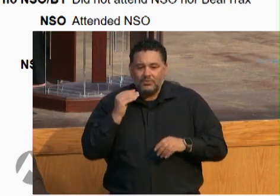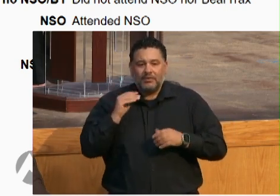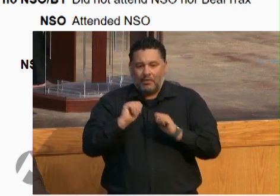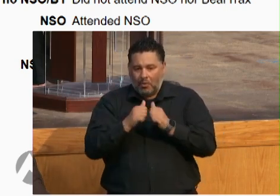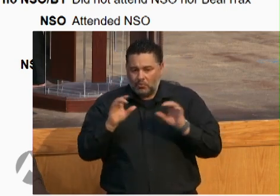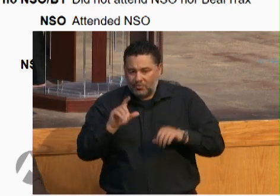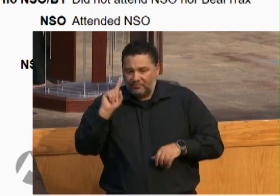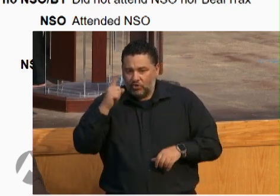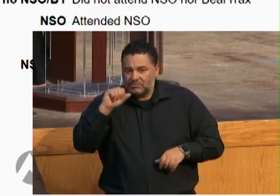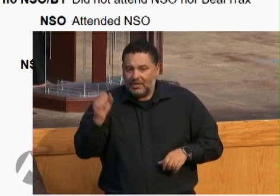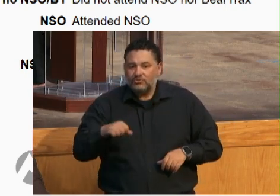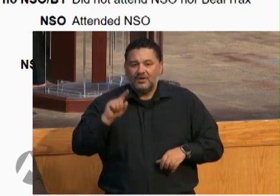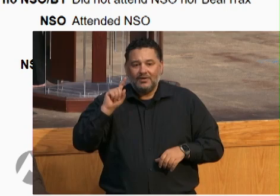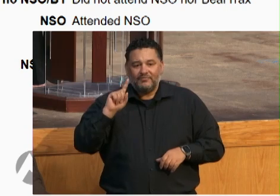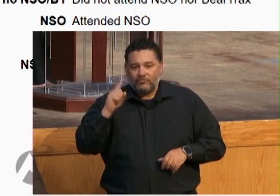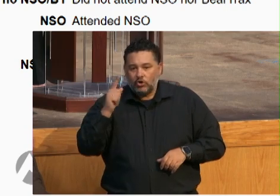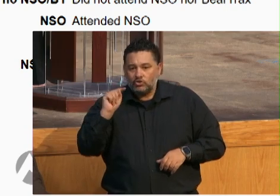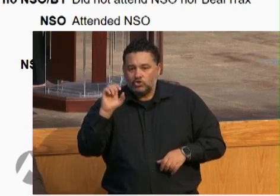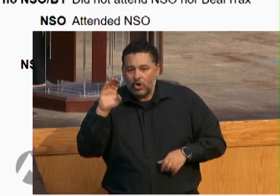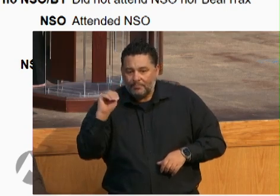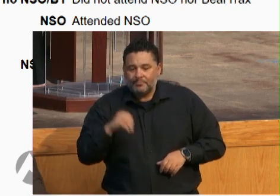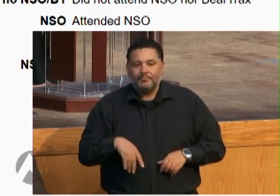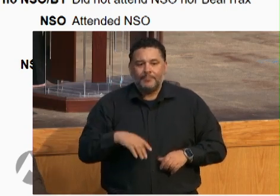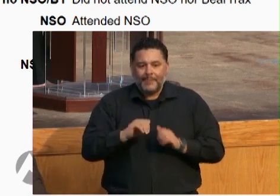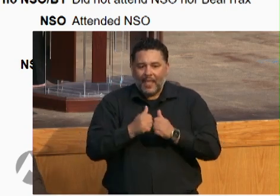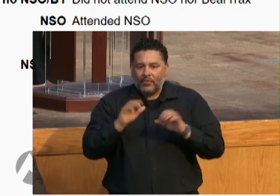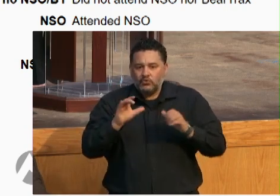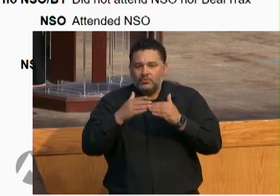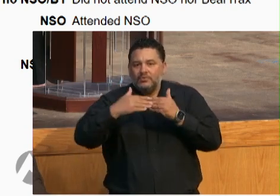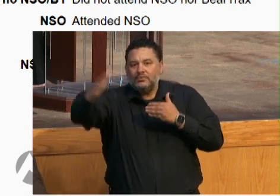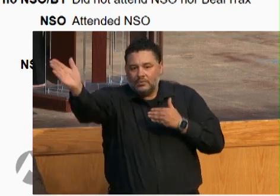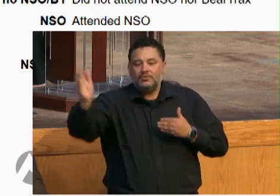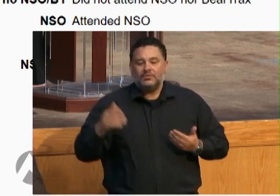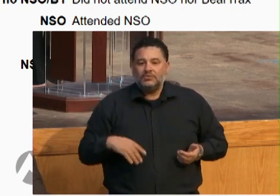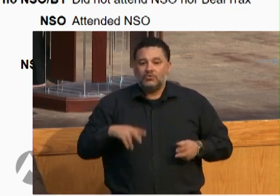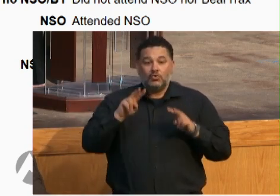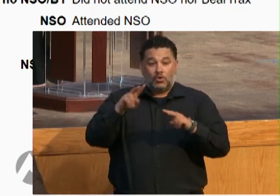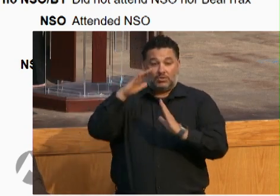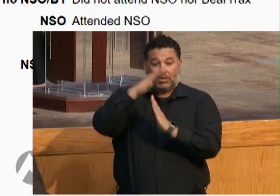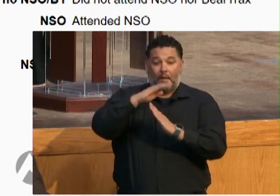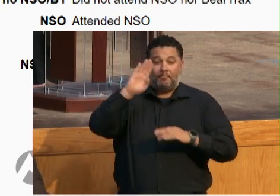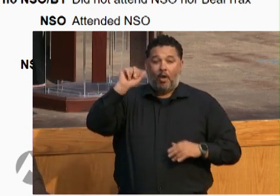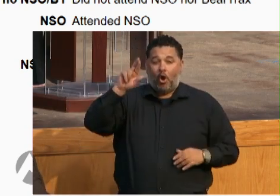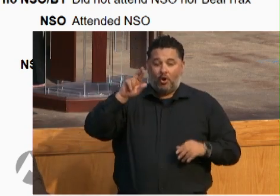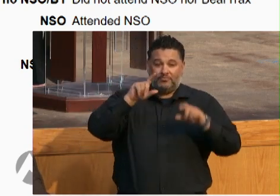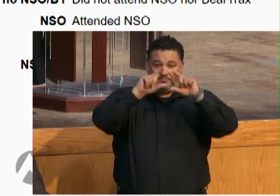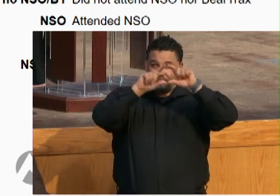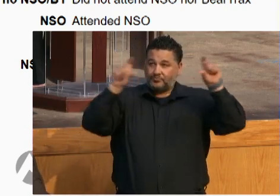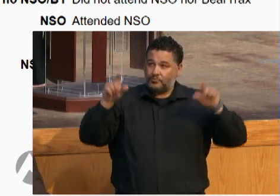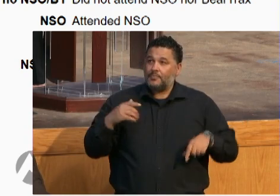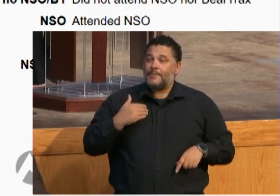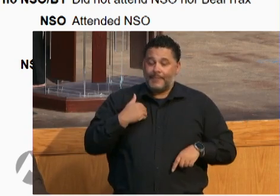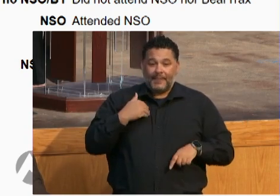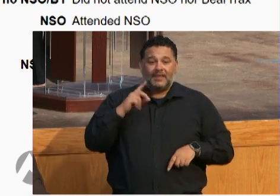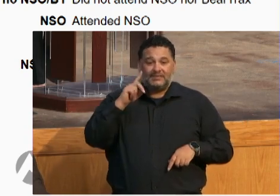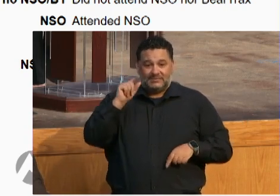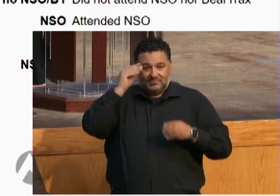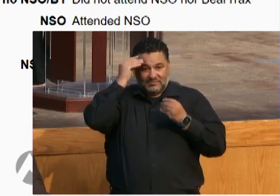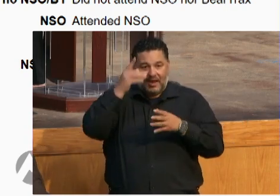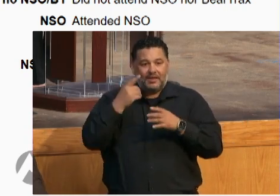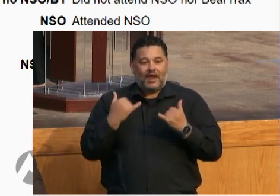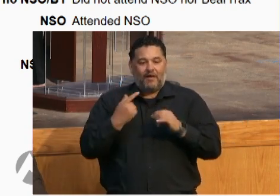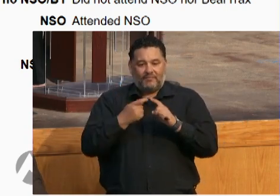do they do in their first term? How do they do beyond? So if you look at that top bar, We actually have data now from fall